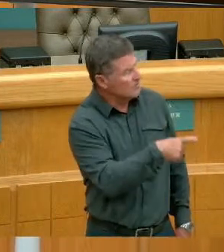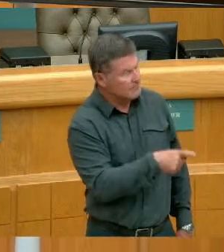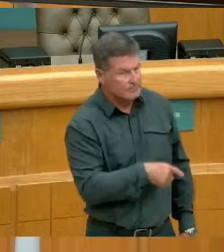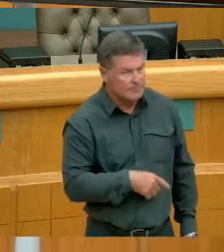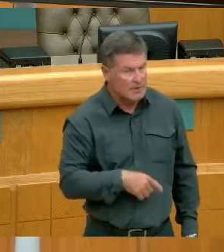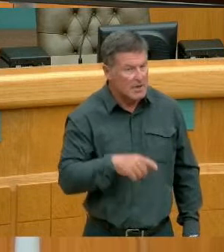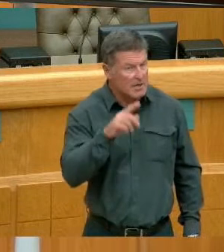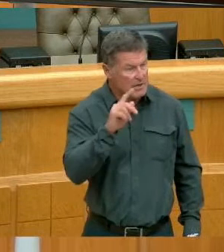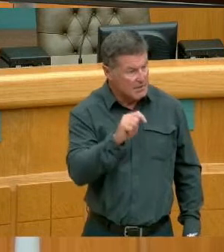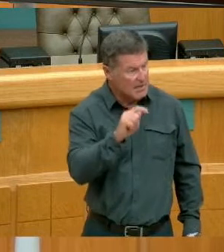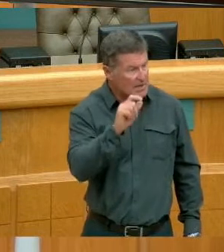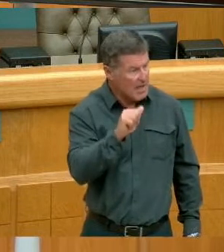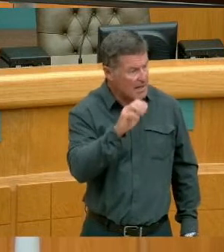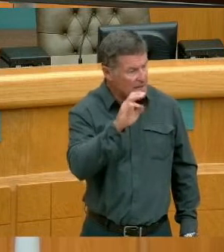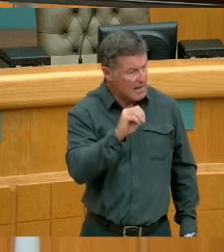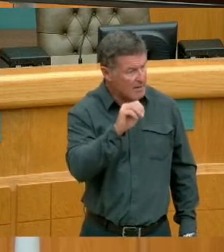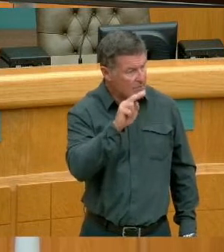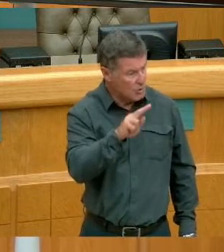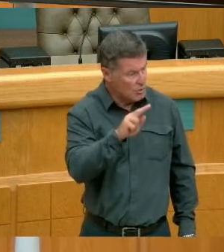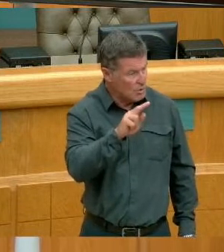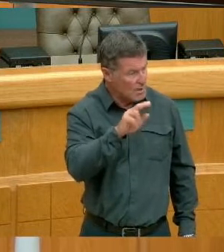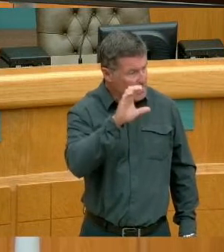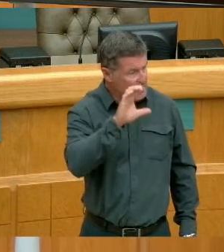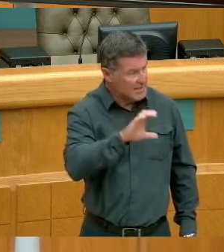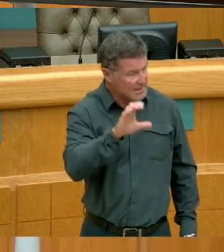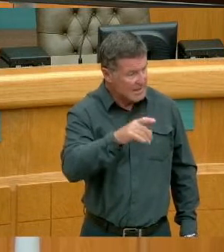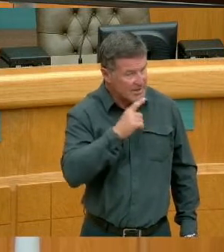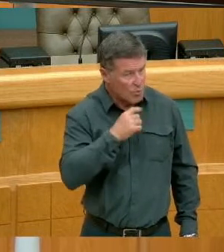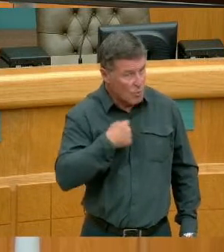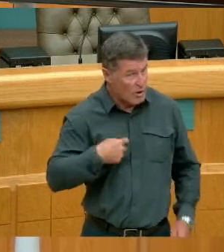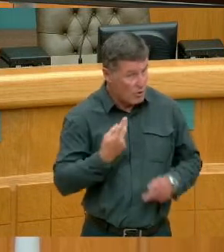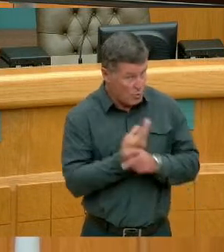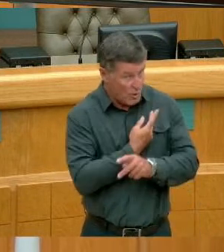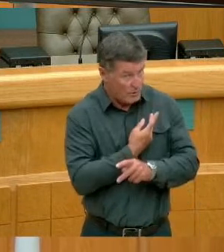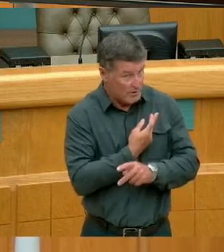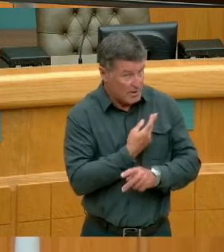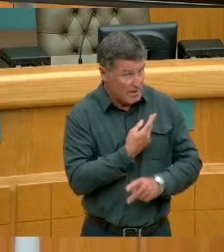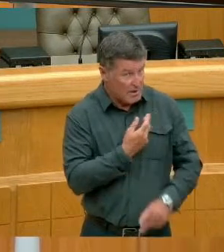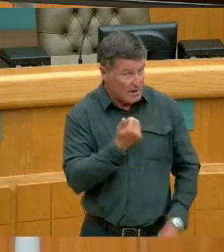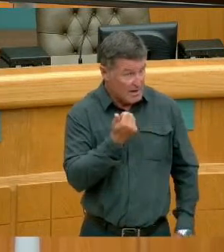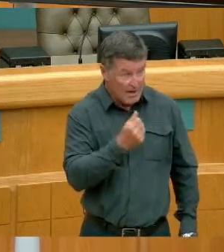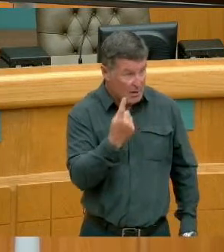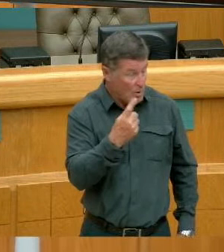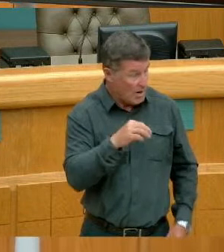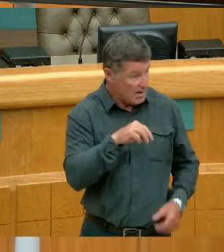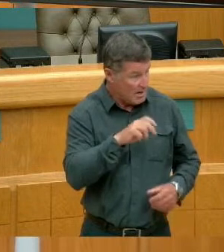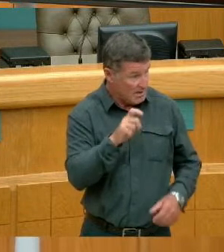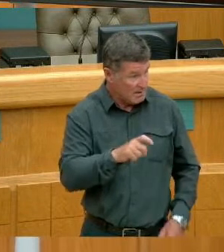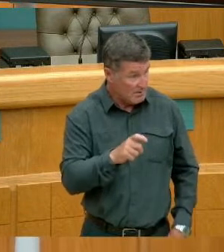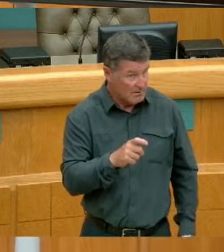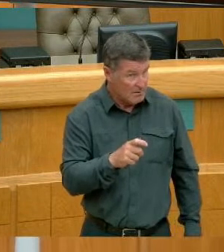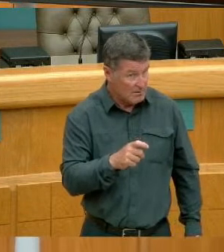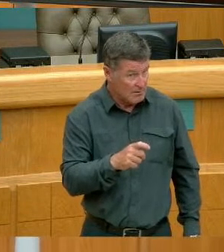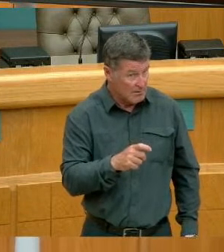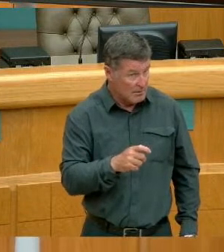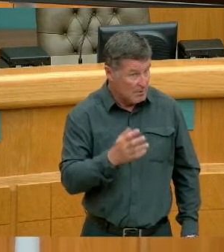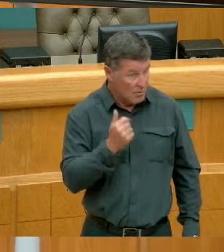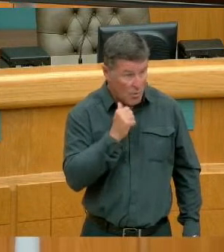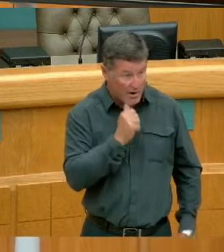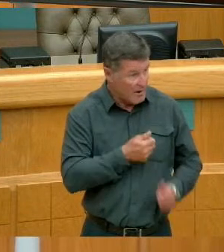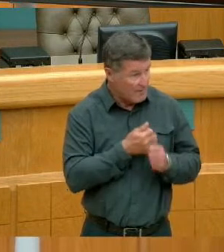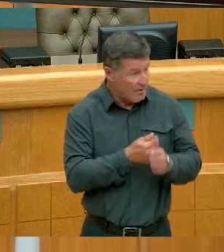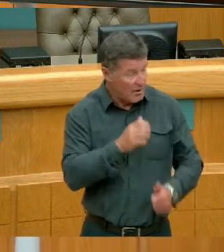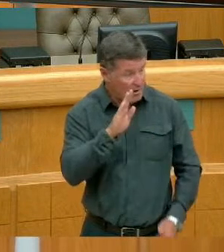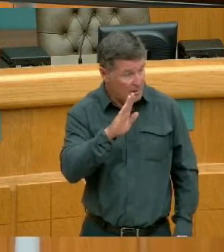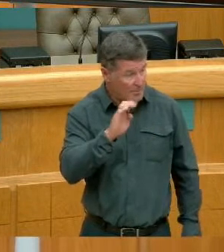TAM-UCC researchers pretty much say we're the worst. Like, we have the highest rates Yes. of anybody else in Texas. Why not follow Bear